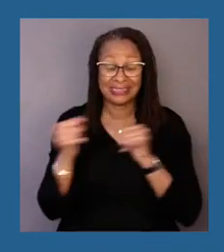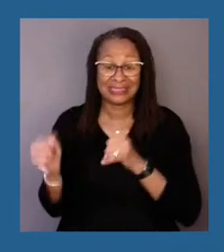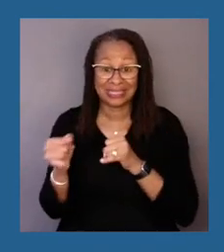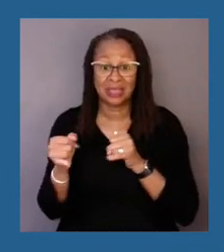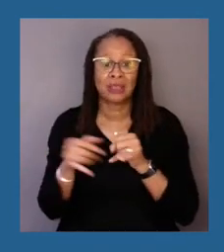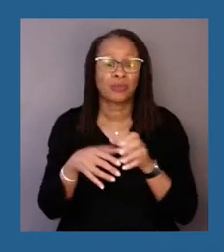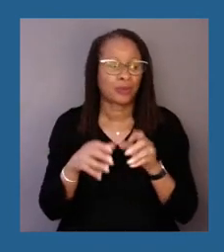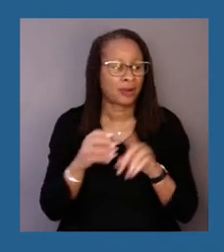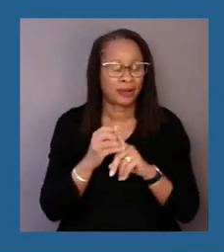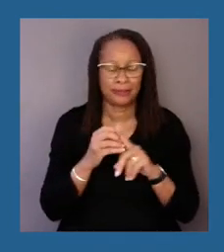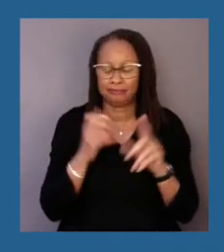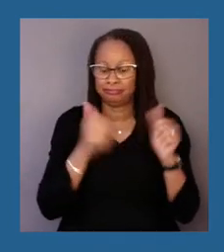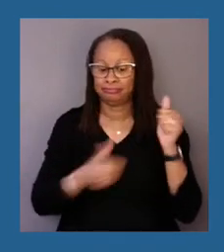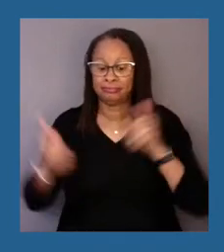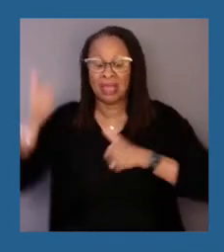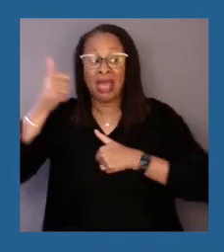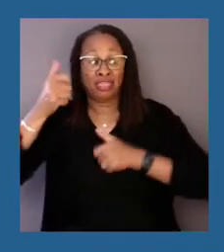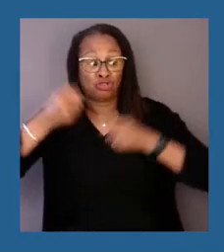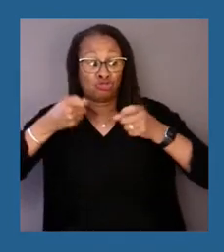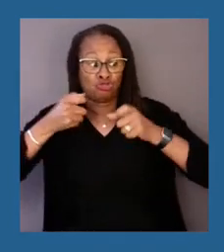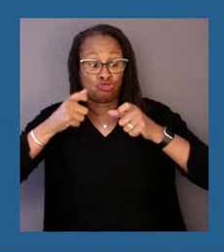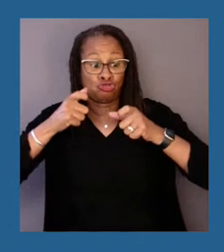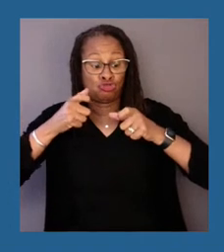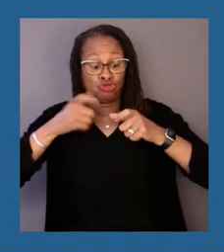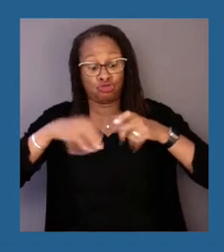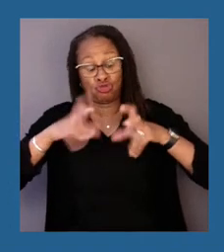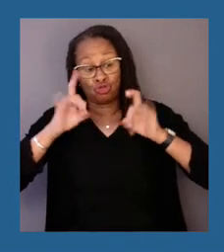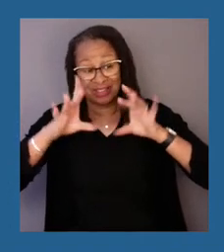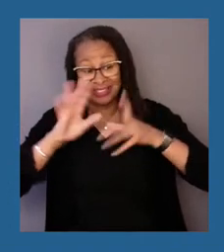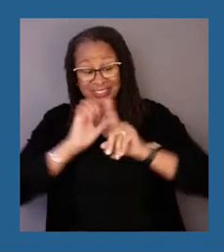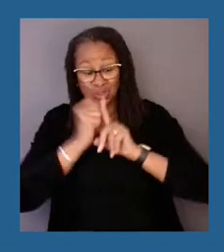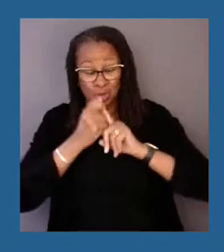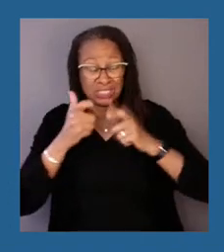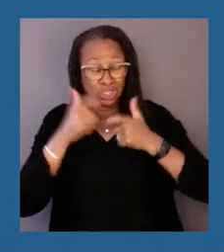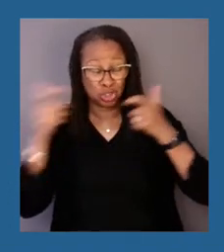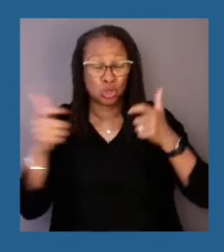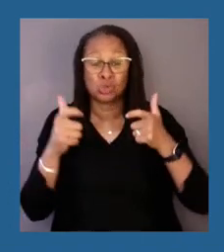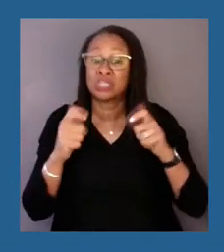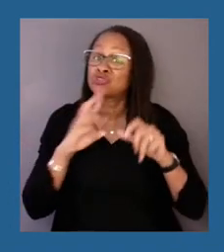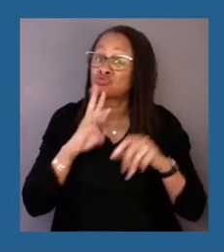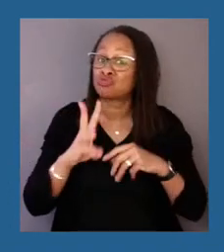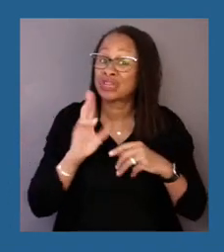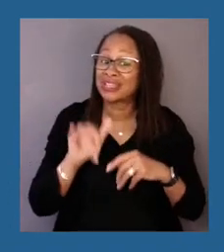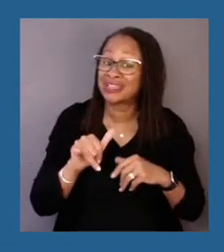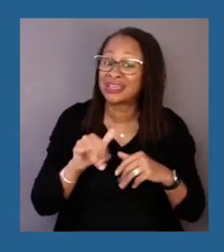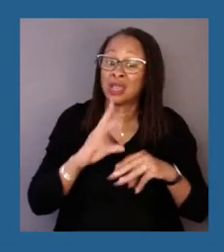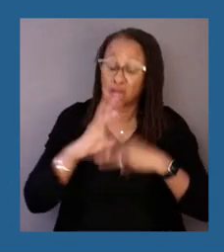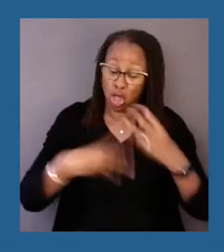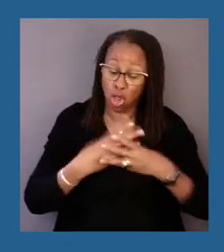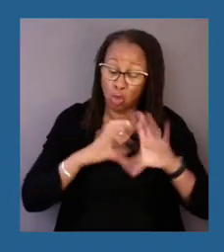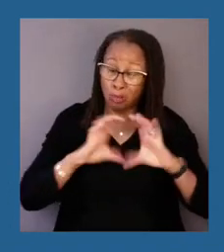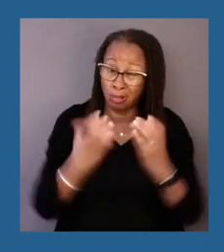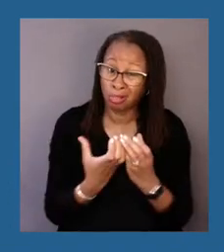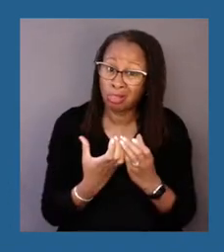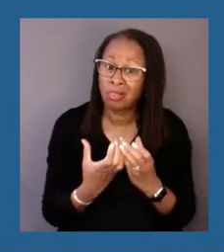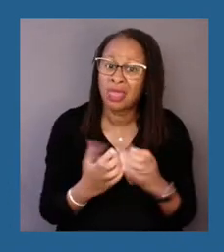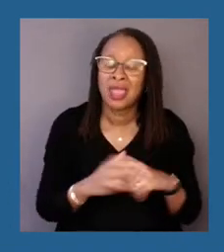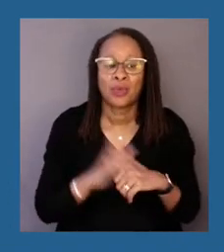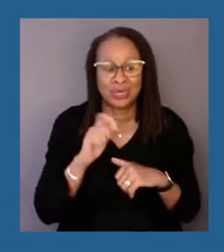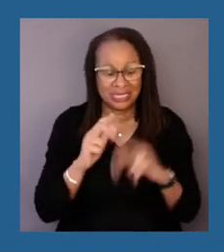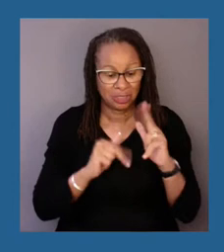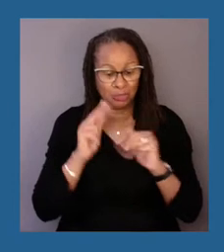by the climate crisis. It's global. Yeah. And so we need to build connections with other people and to be in league with each